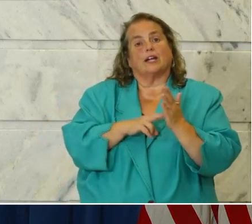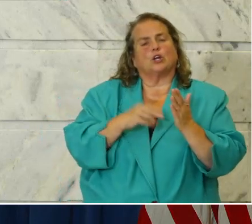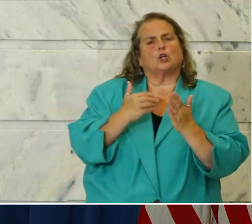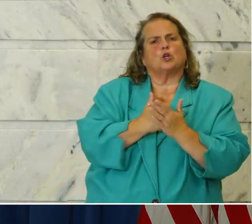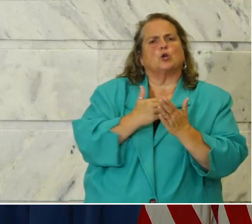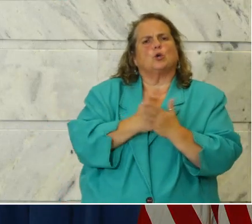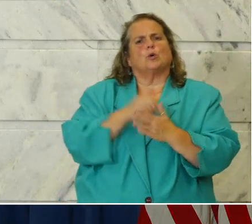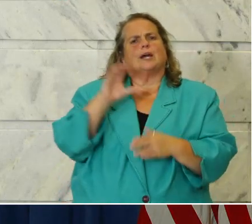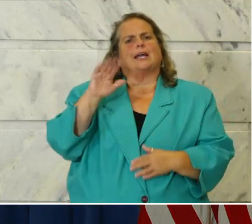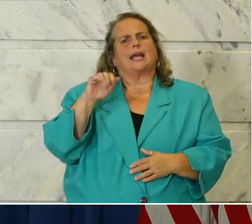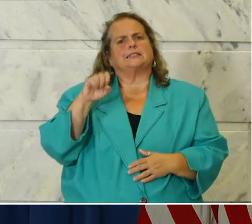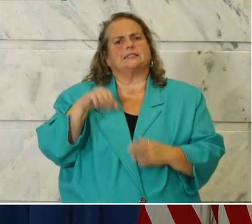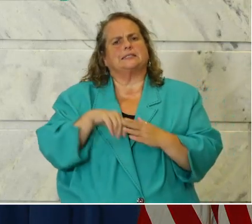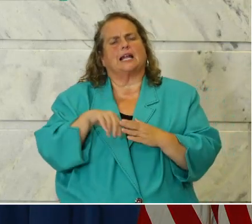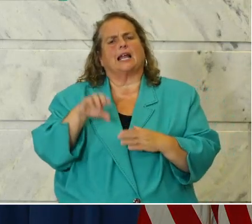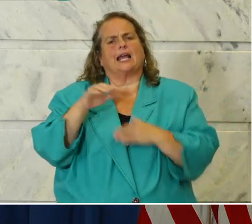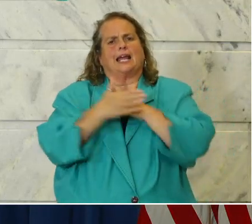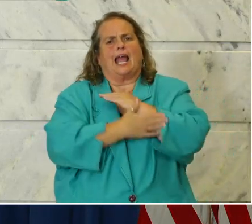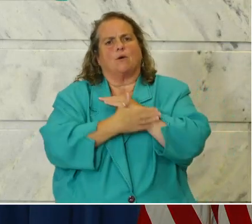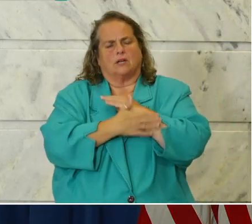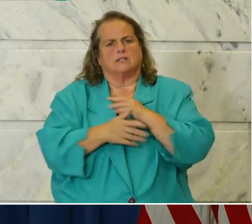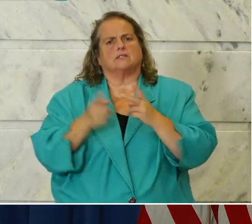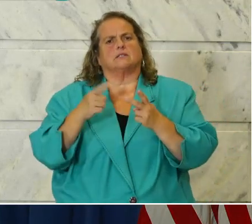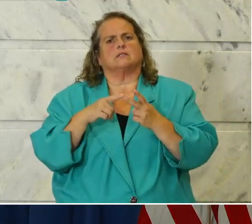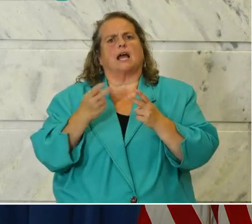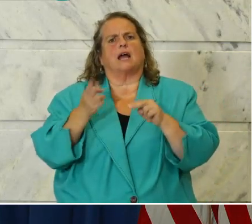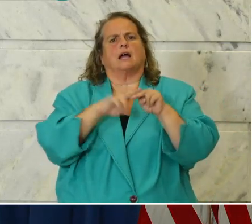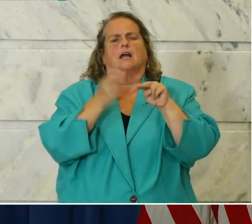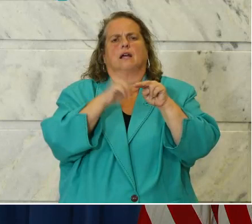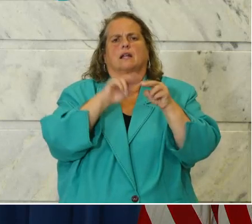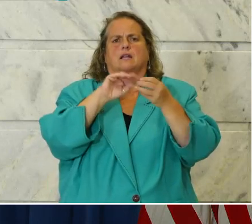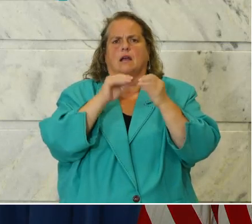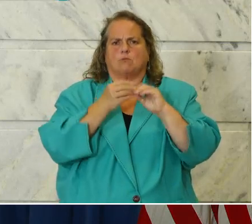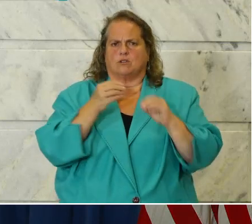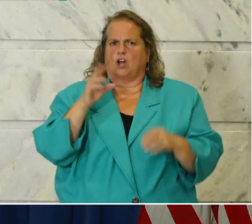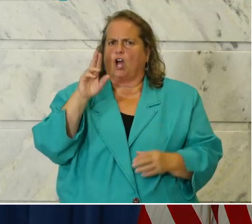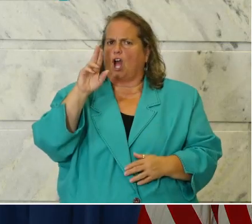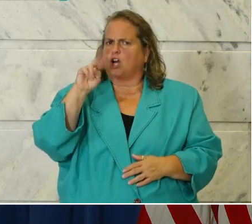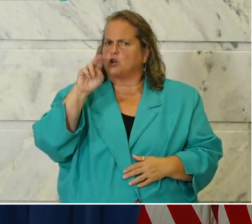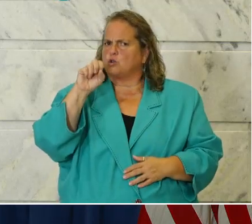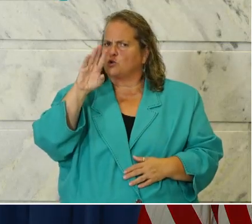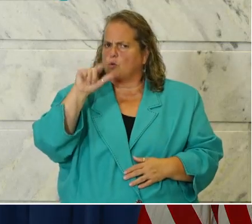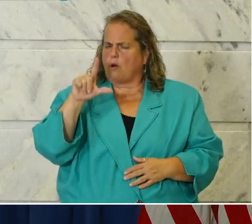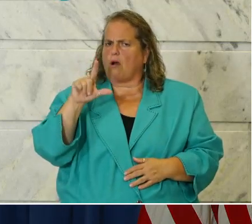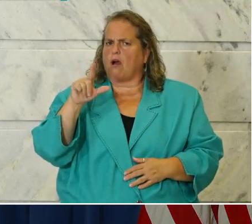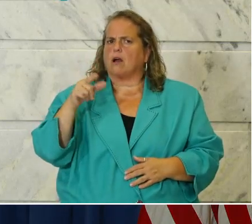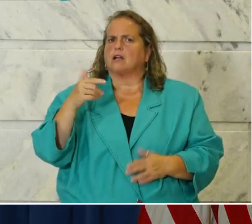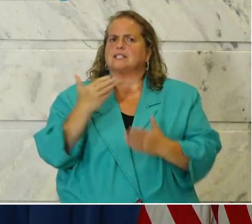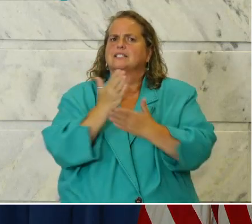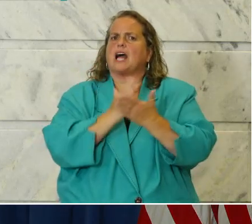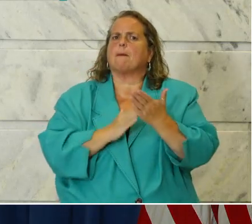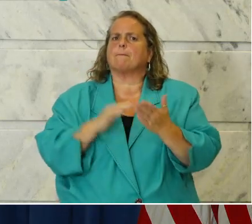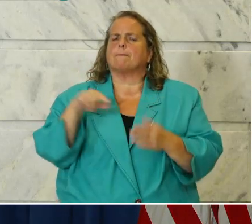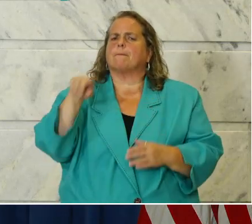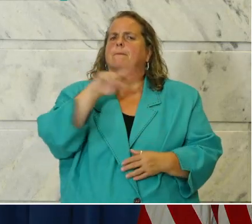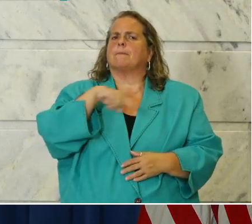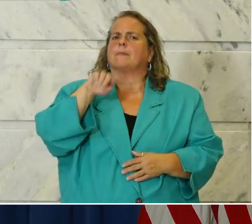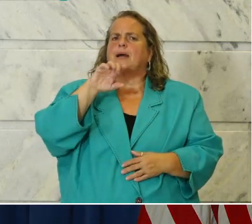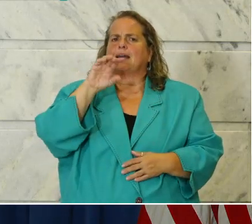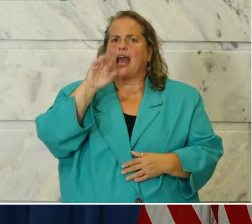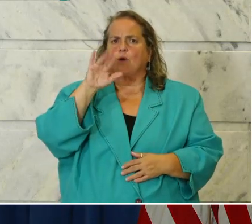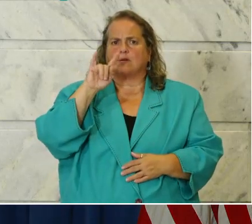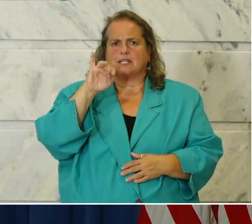a few unusual ones in there. Has there been anything that you've heard, anything through contact tracing